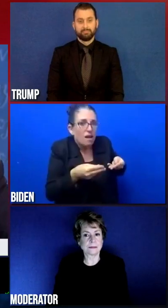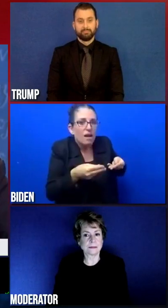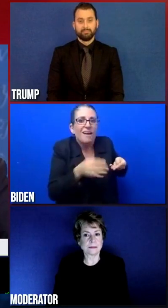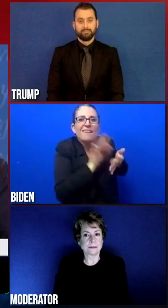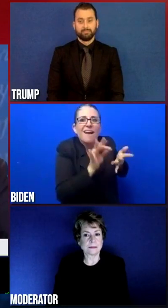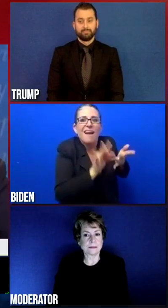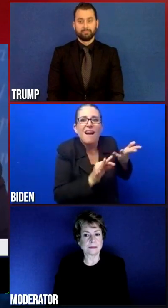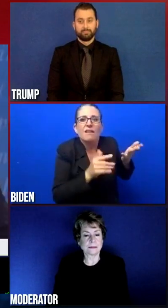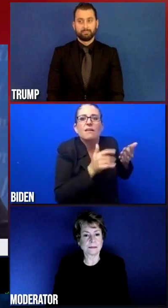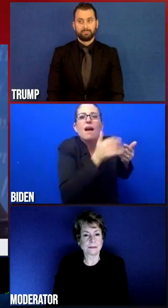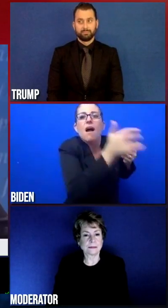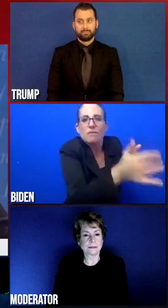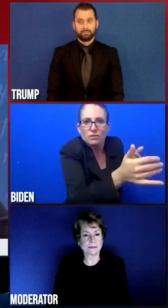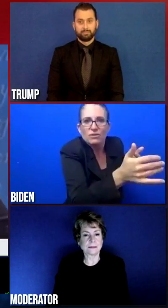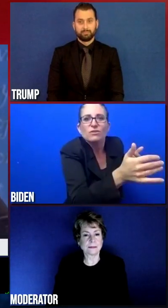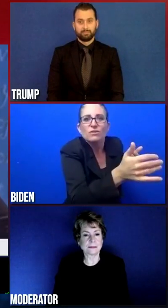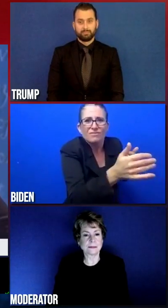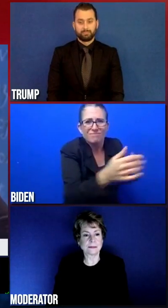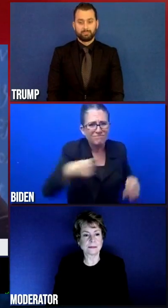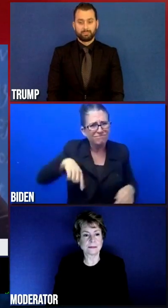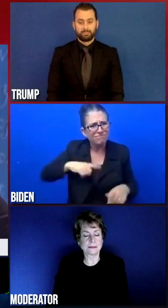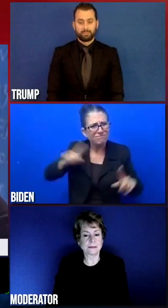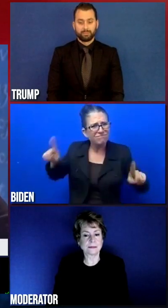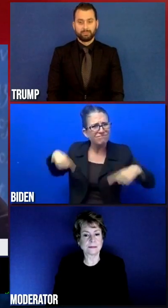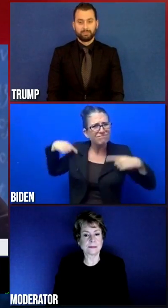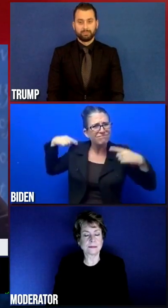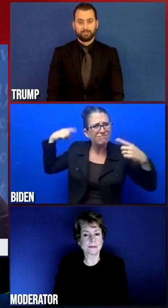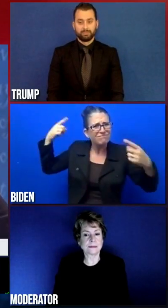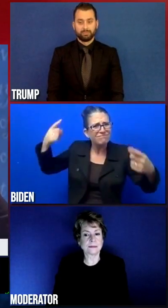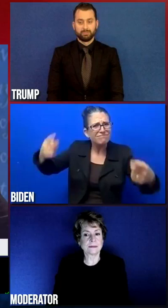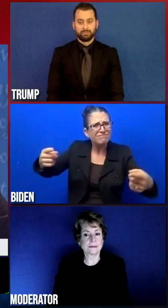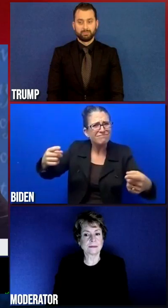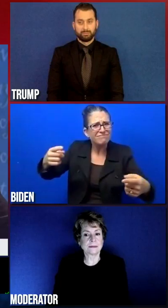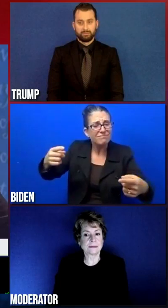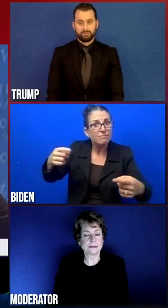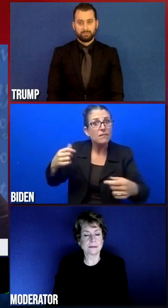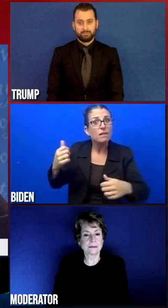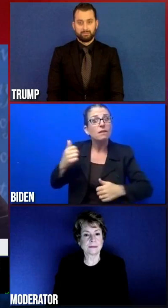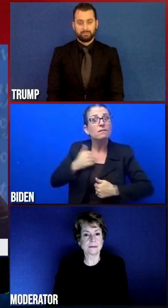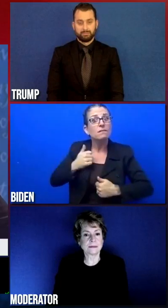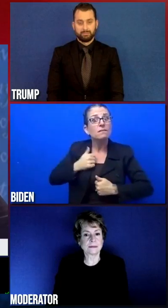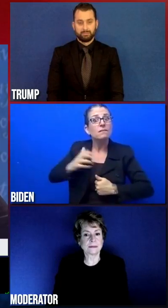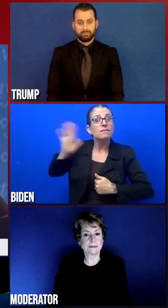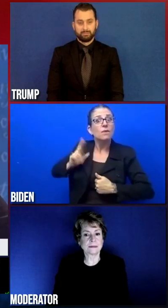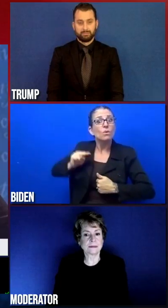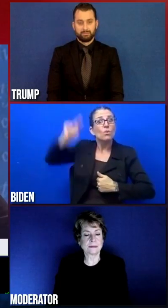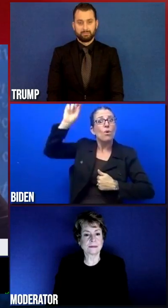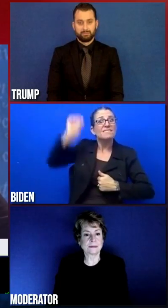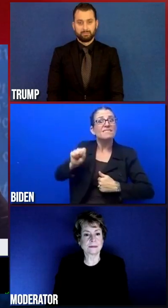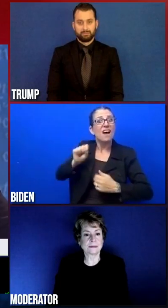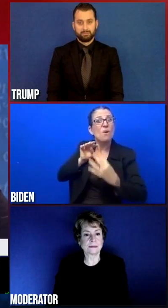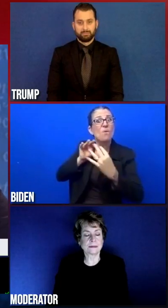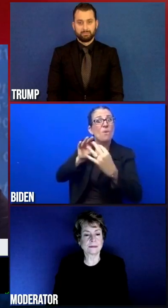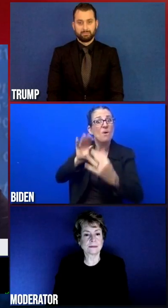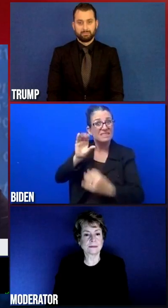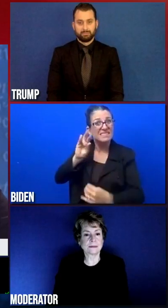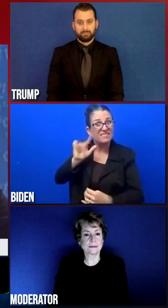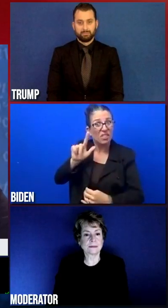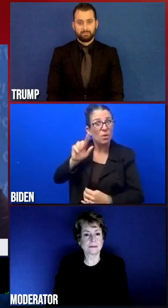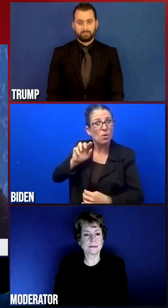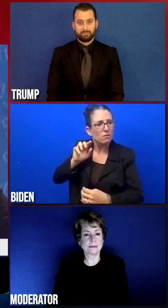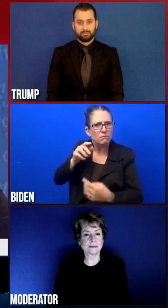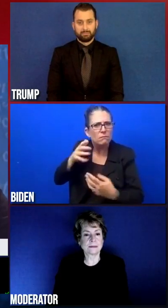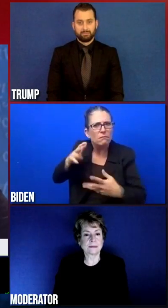to happen. Why was it not? Why is it for them somehow not fraudulent? It's the same process. It's